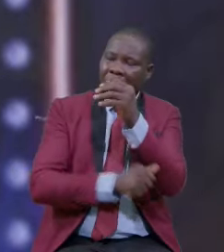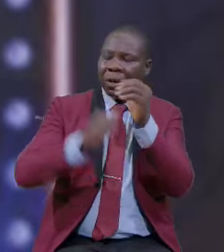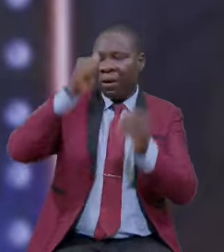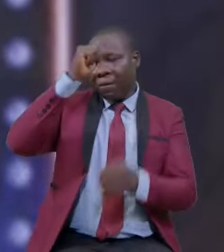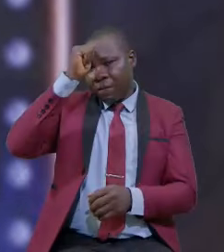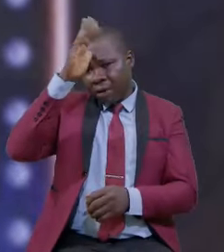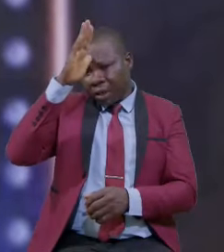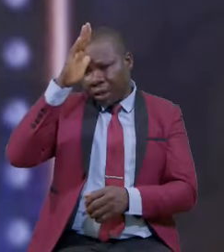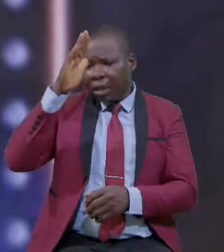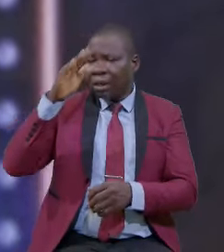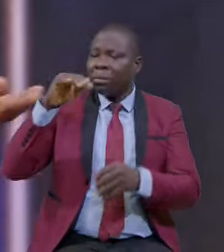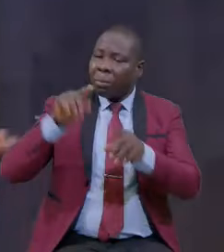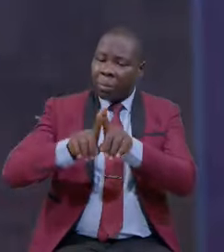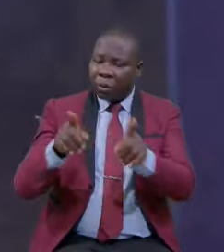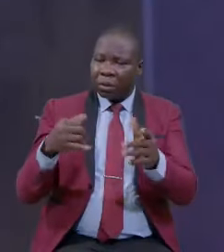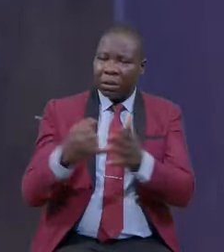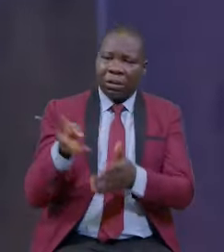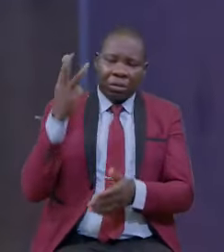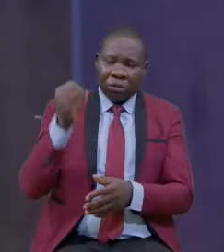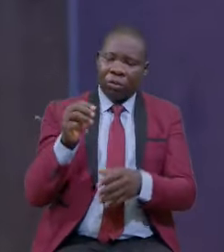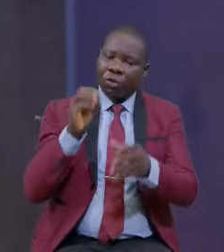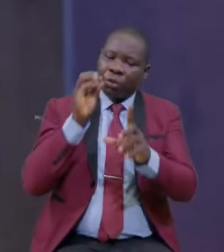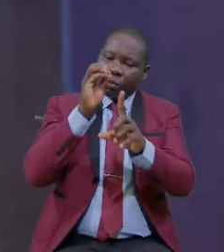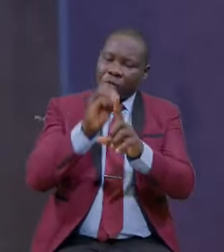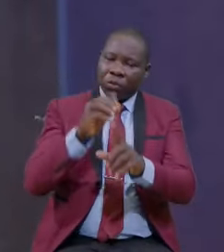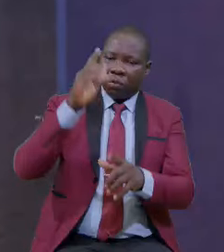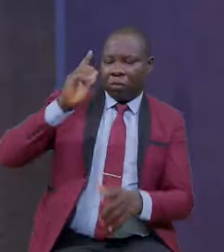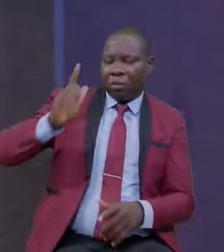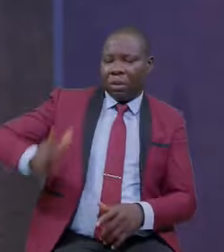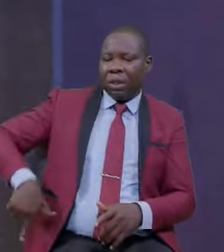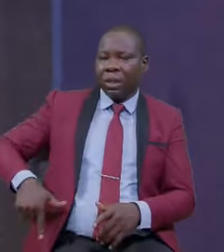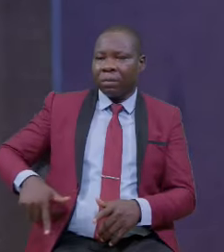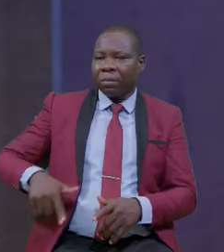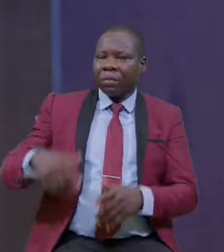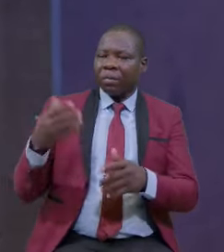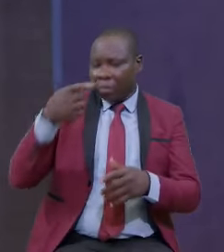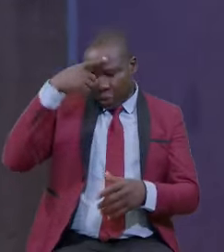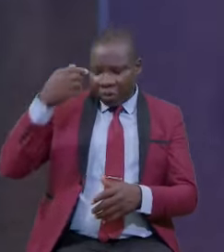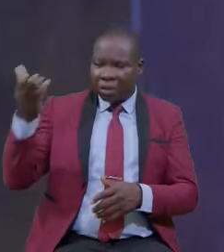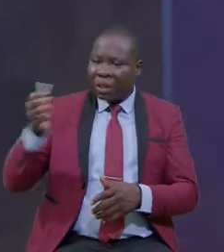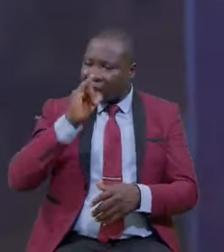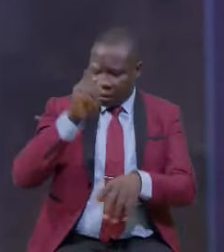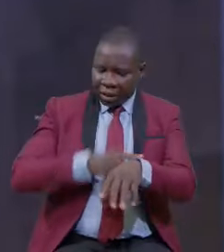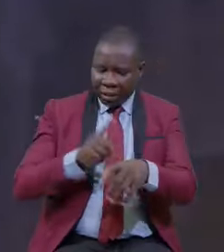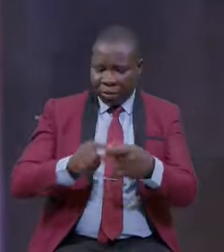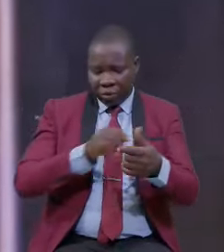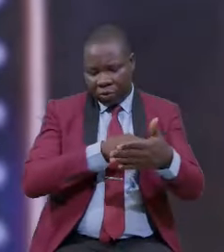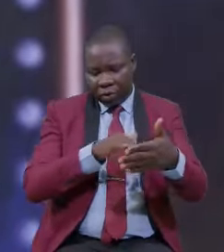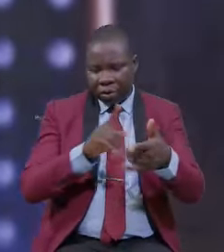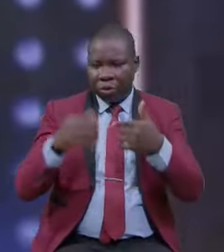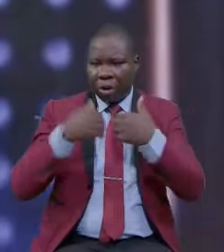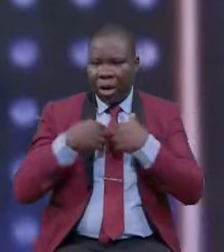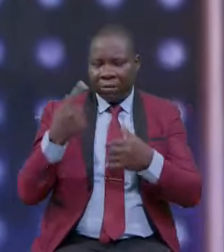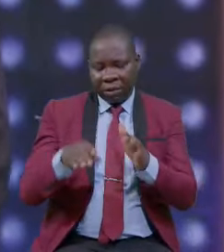There's a time to find out. There's a time to have the basic instruction before leaving the earth. But now over there, he said,